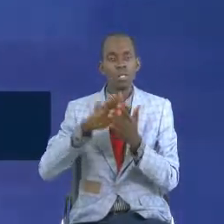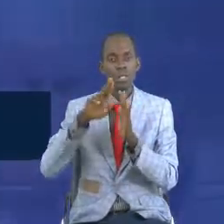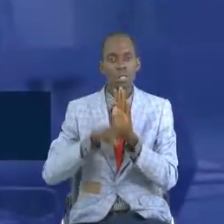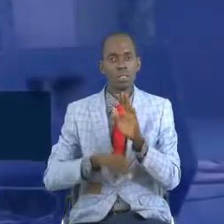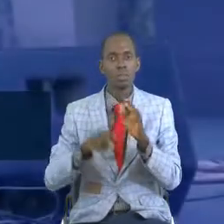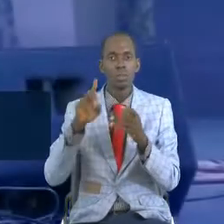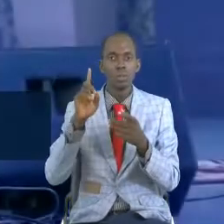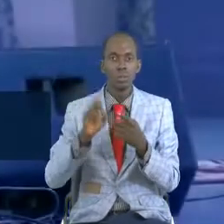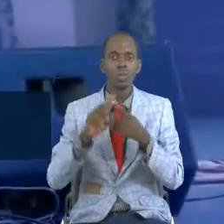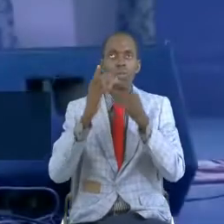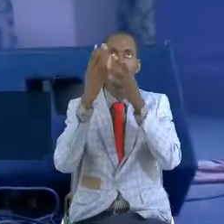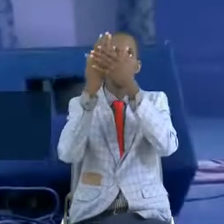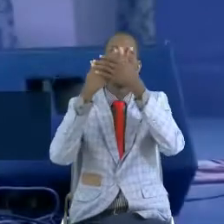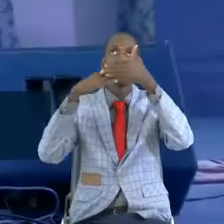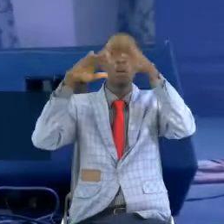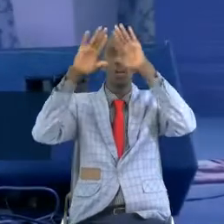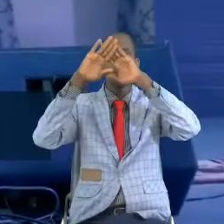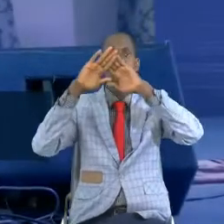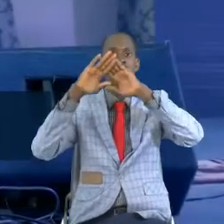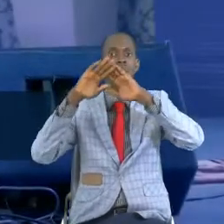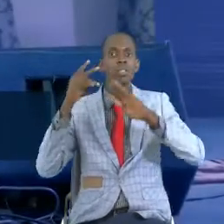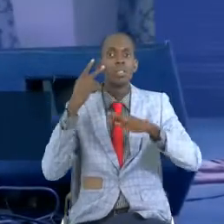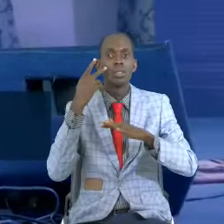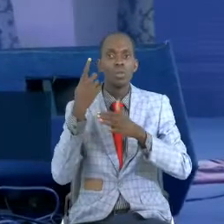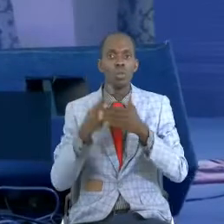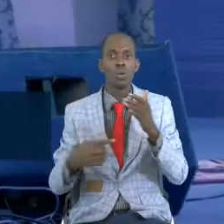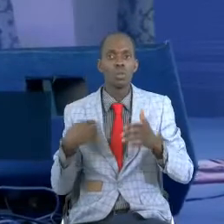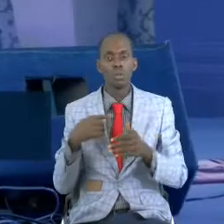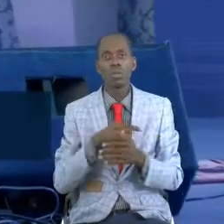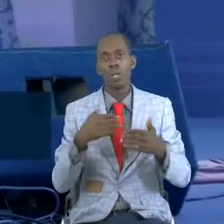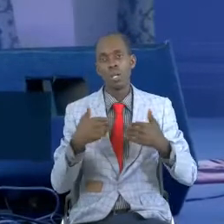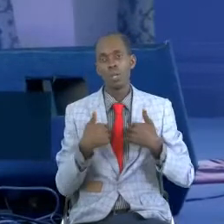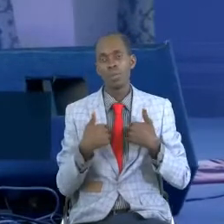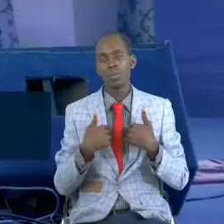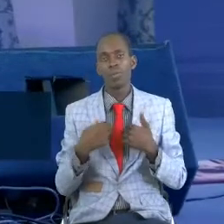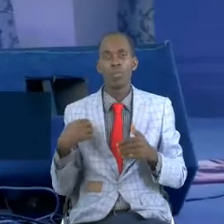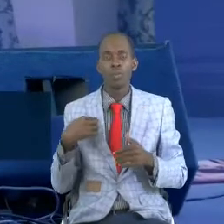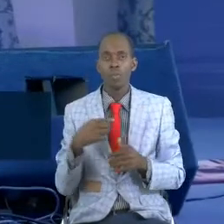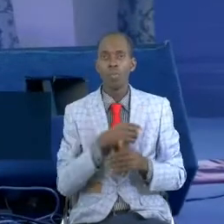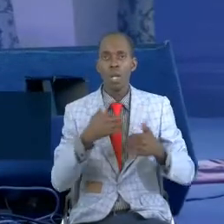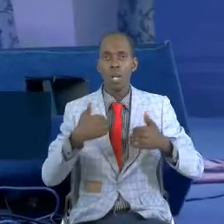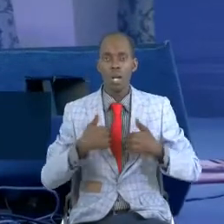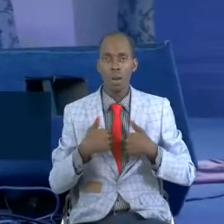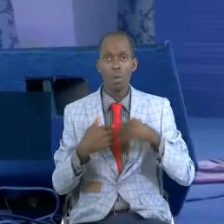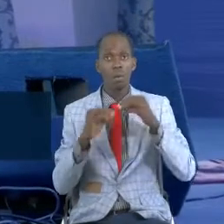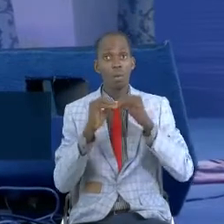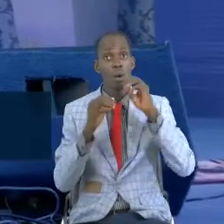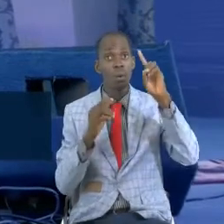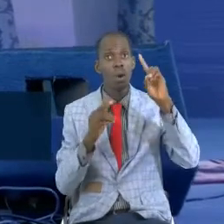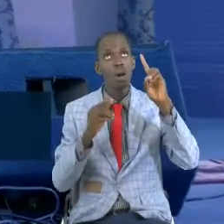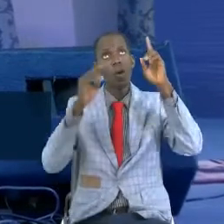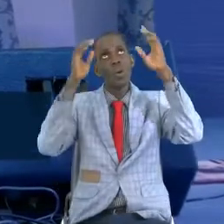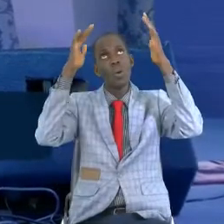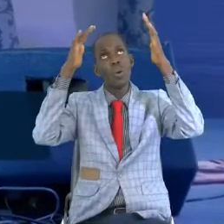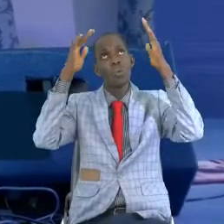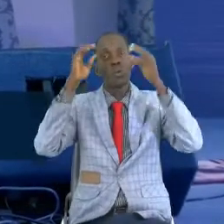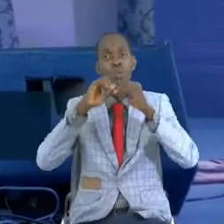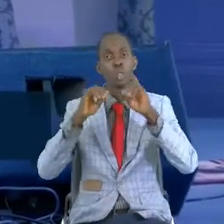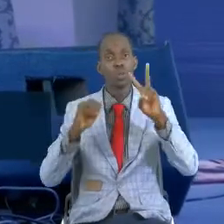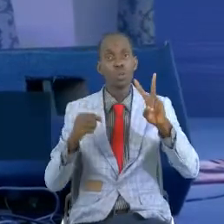heaven look at what we have number one we have hope number two we have